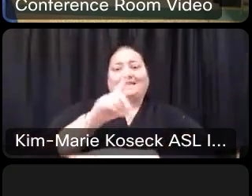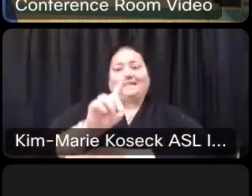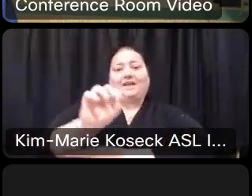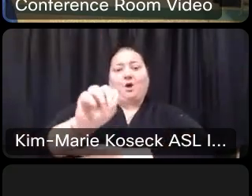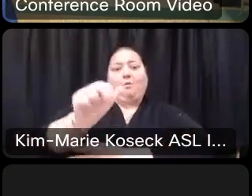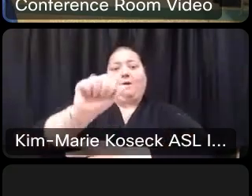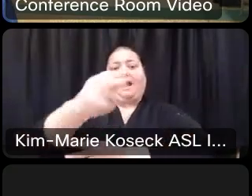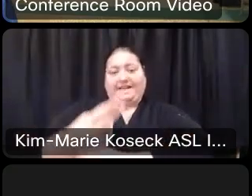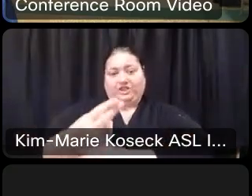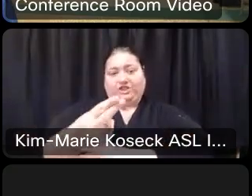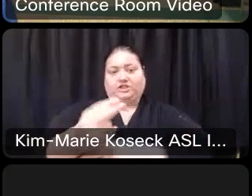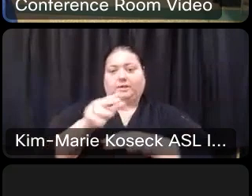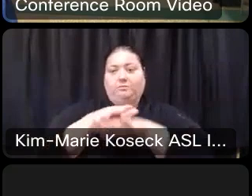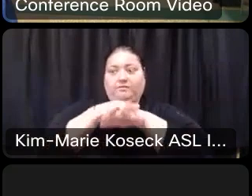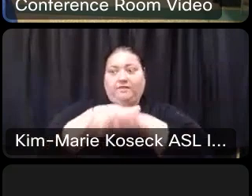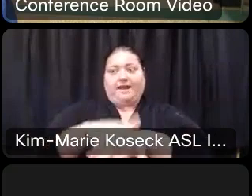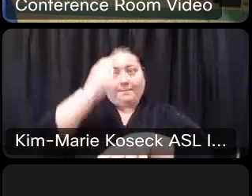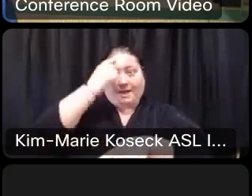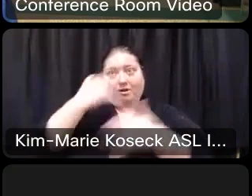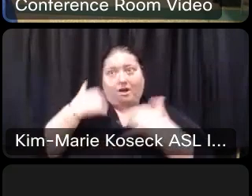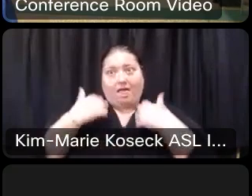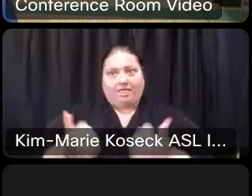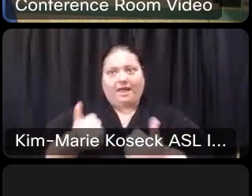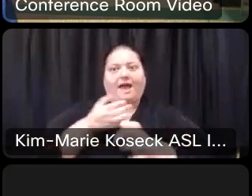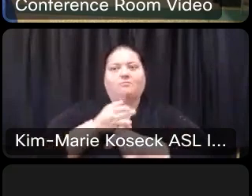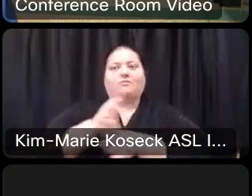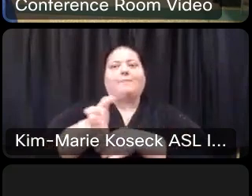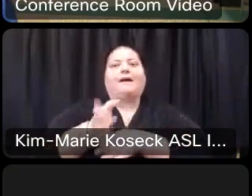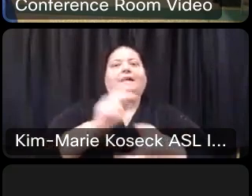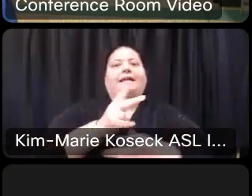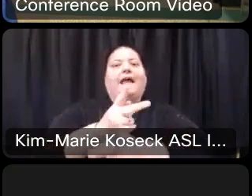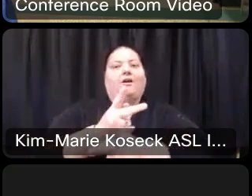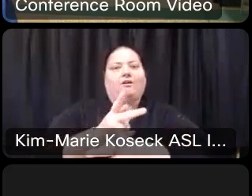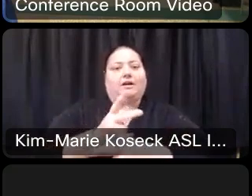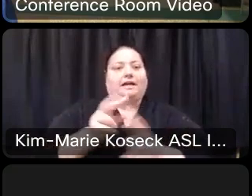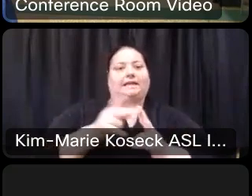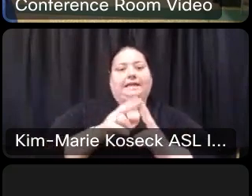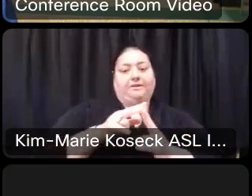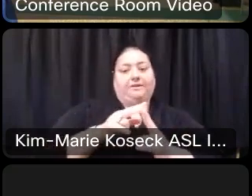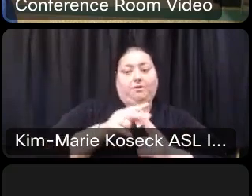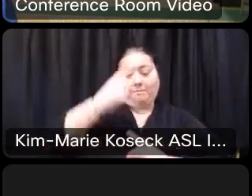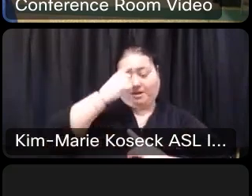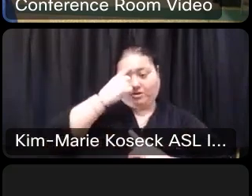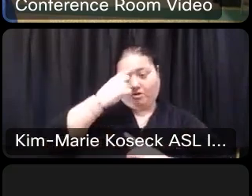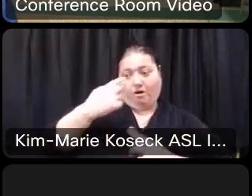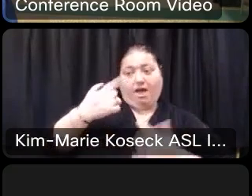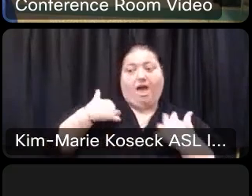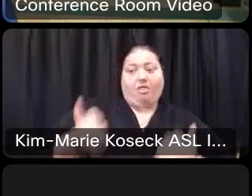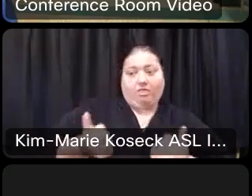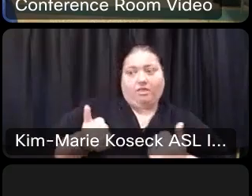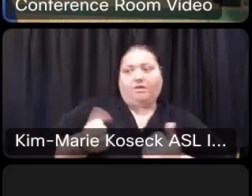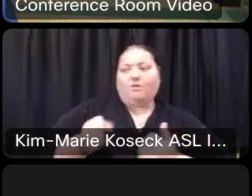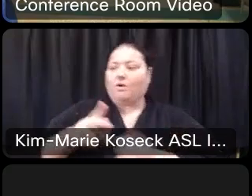license could provide integrated mental health and primary care in either their mental health clinic or their